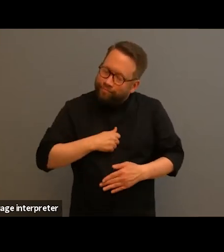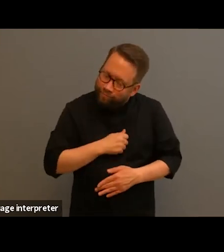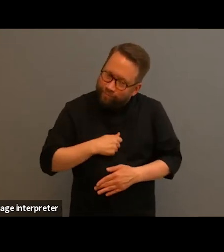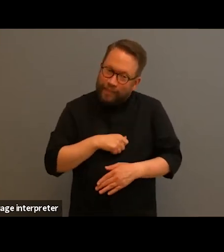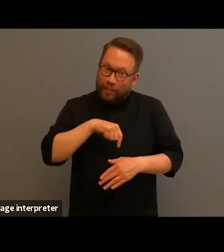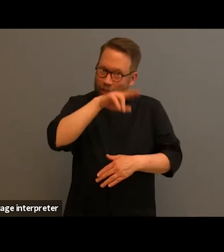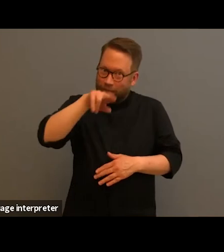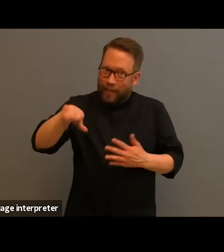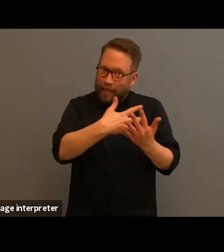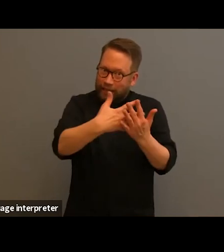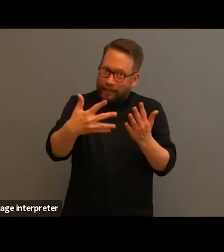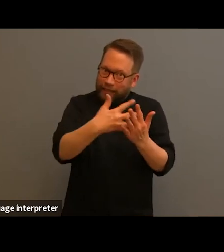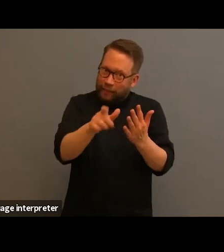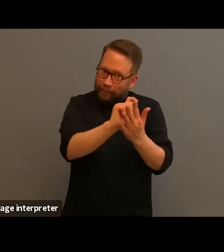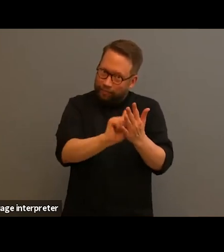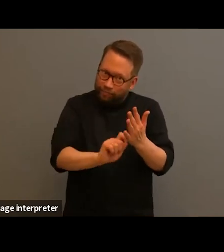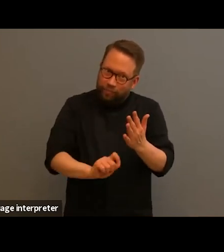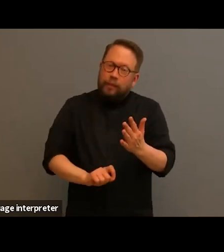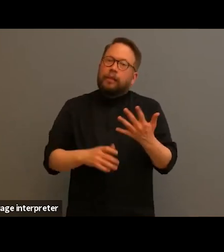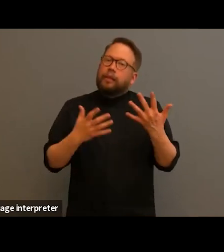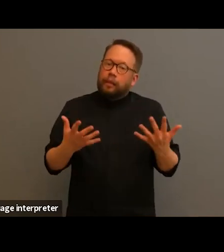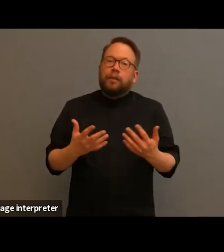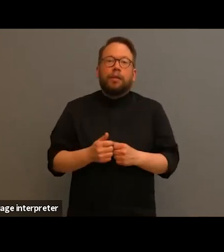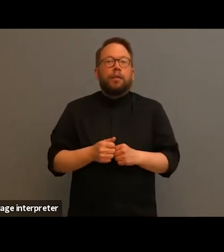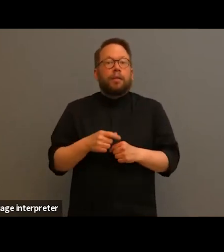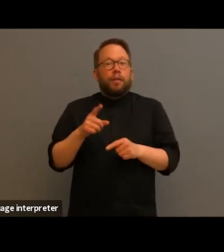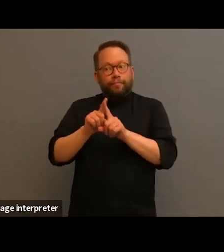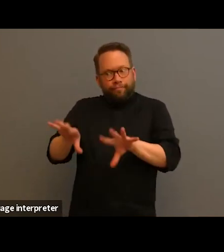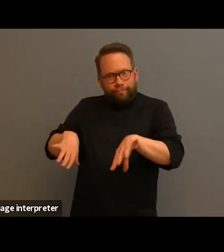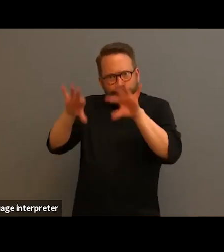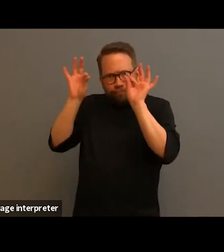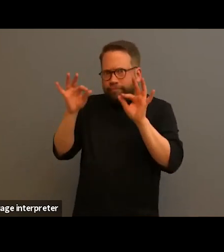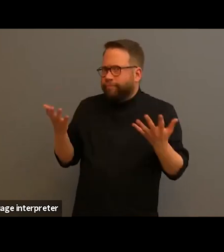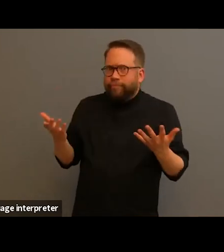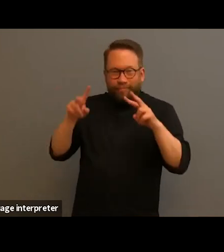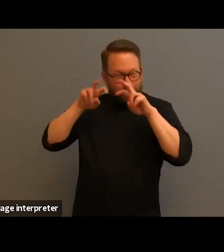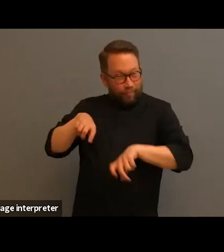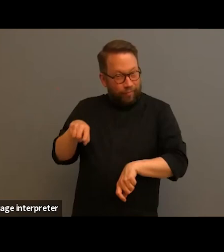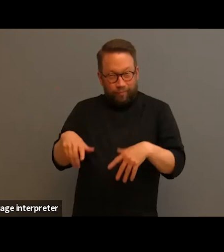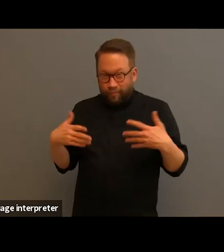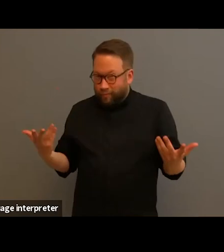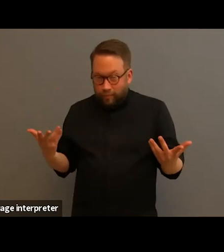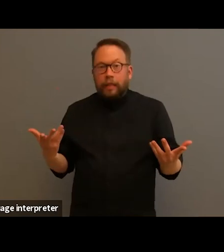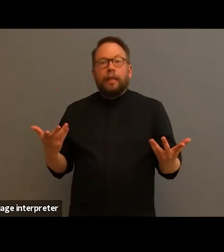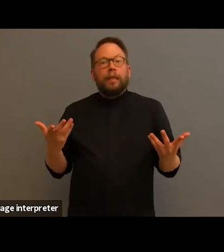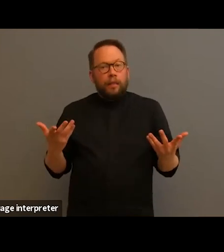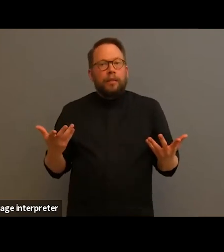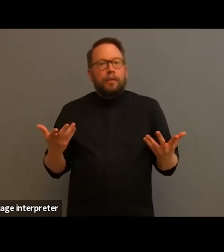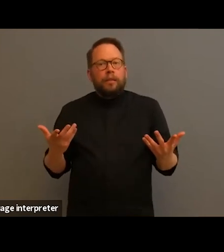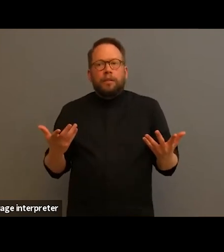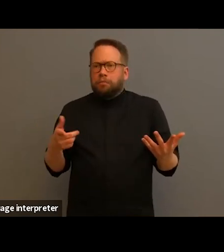One key finding is that all the studies and report address similar issues and therefore give a